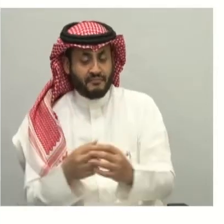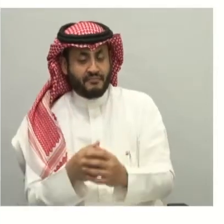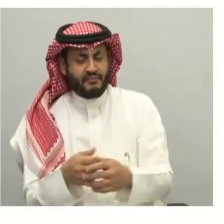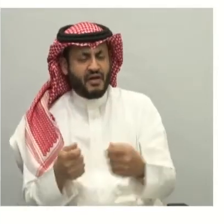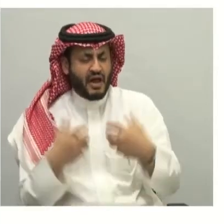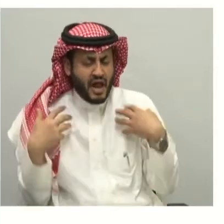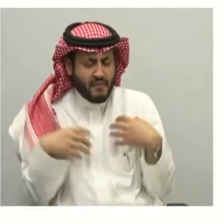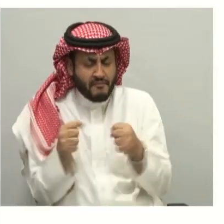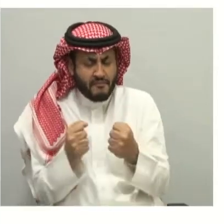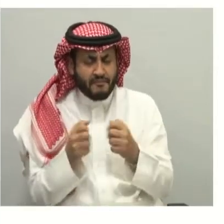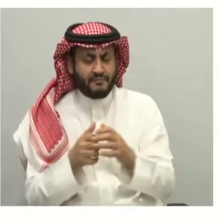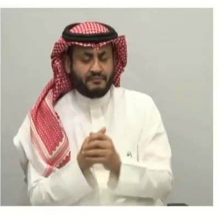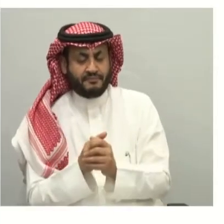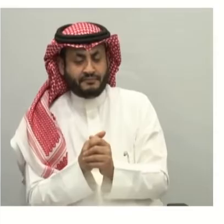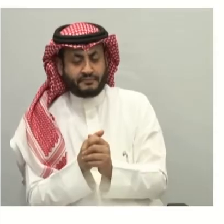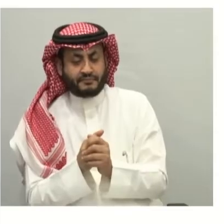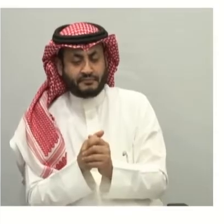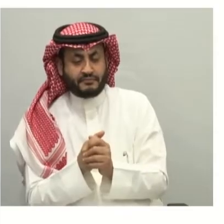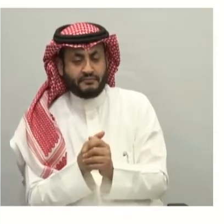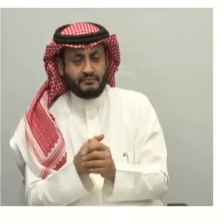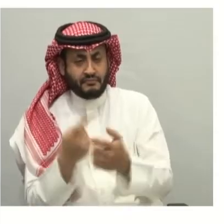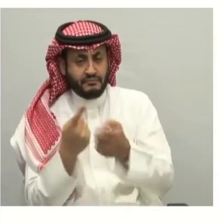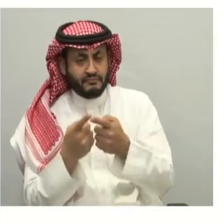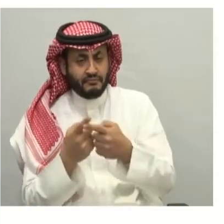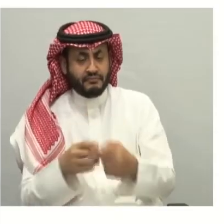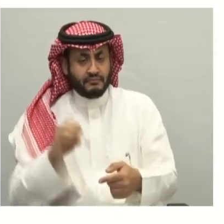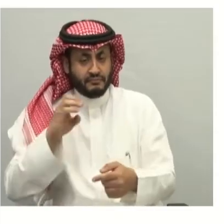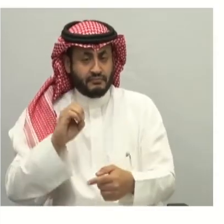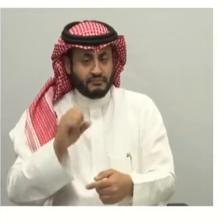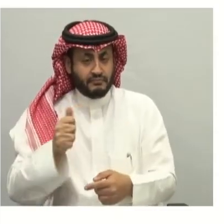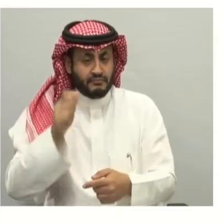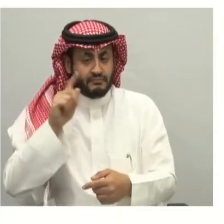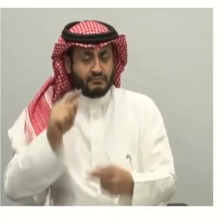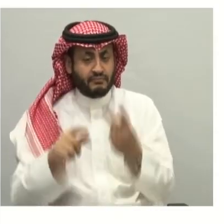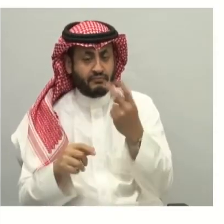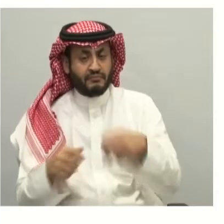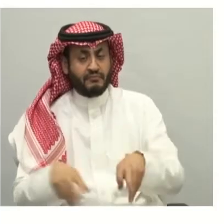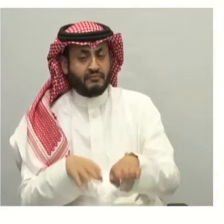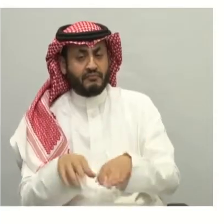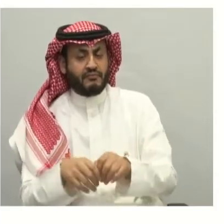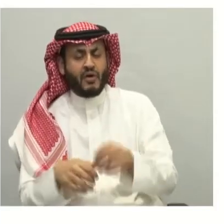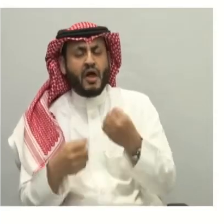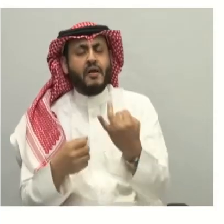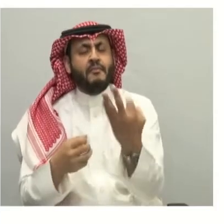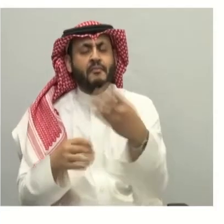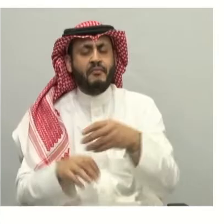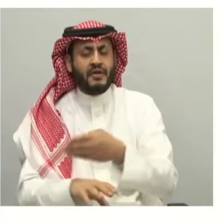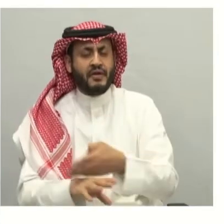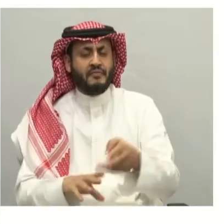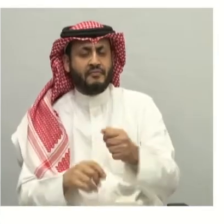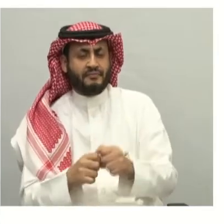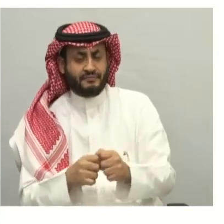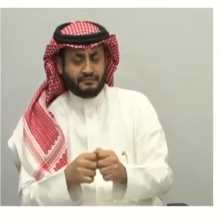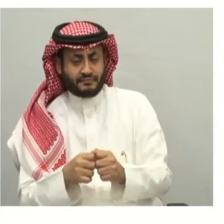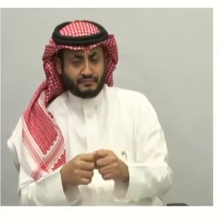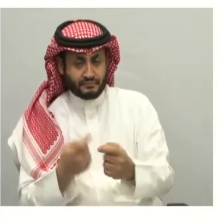some warm clothes. I need a coat, and maybe a pair of boots. There are a lot of new leather boots out now. I'm going to